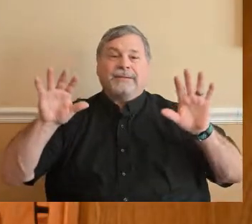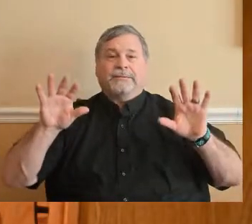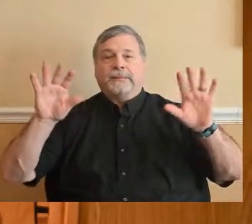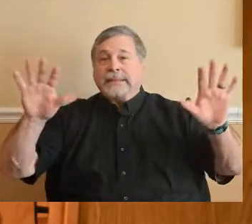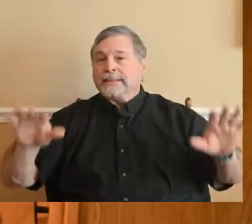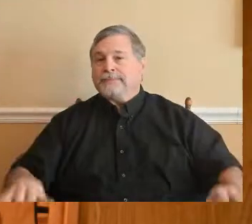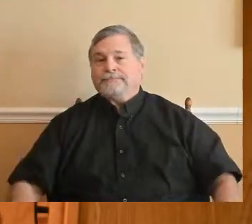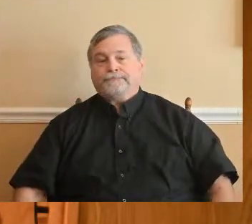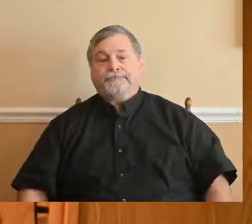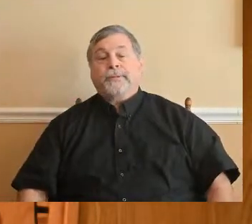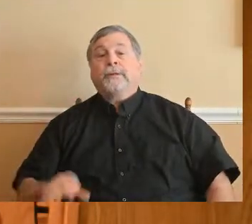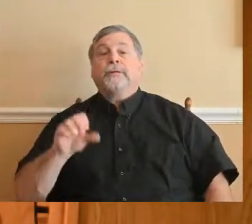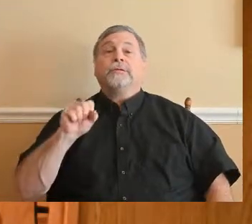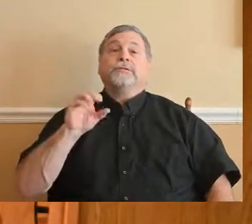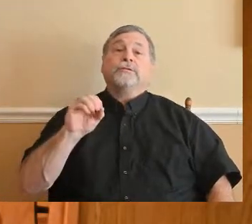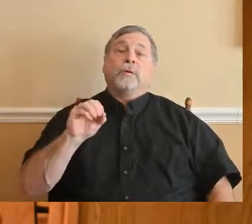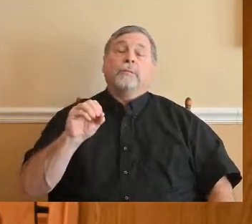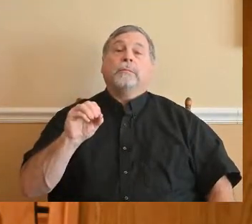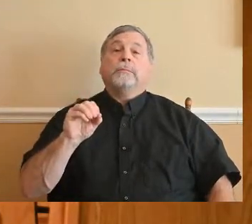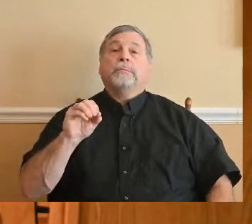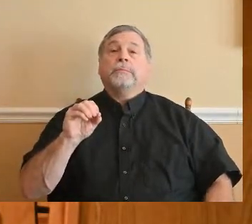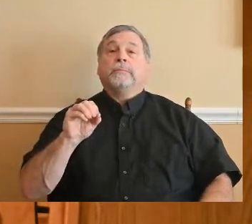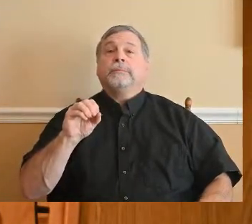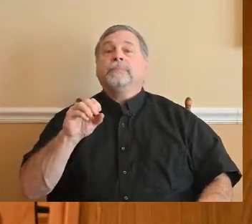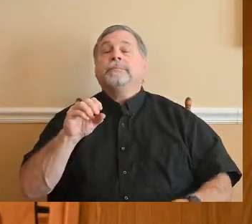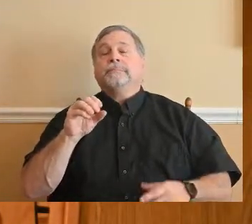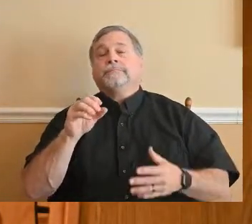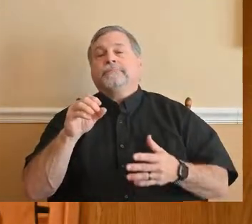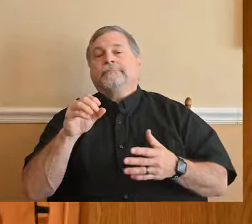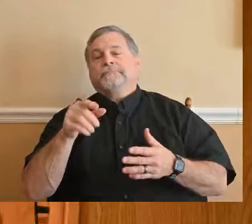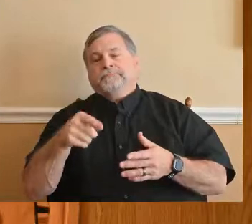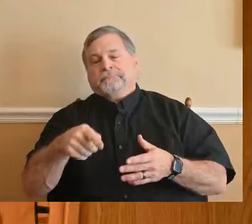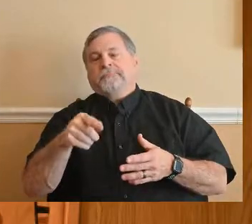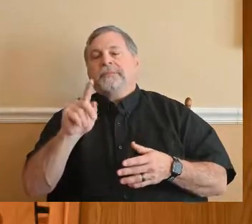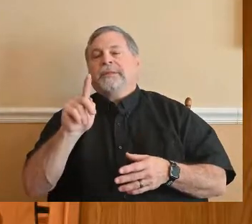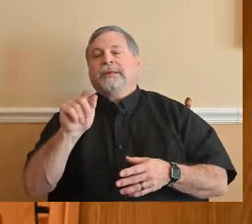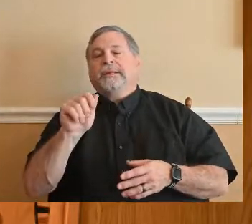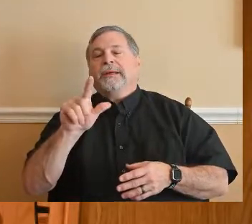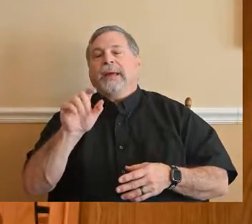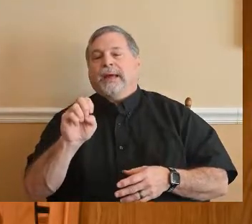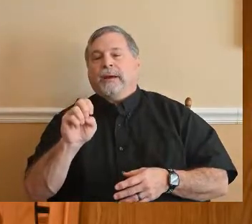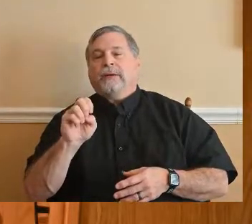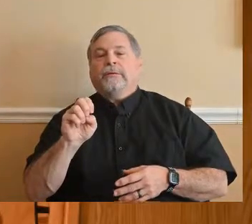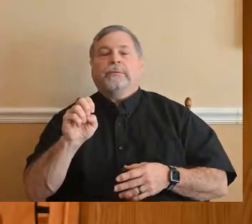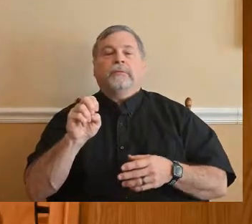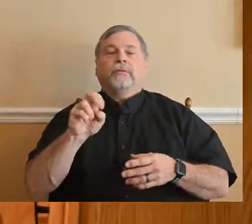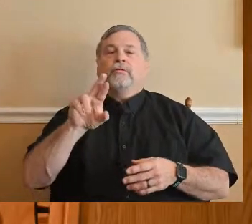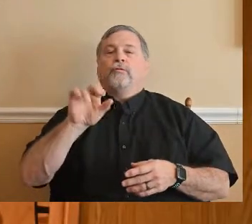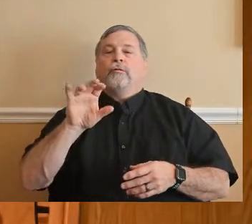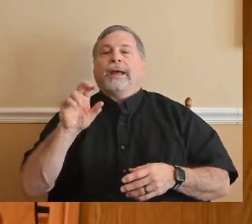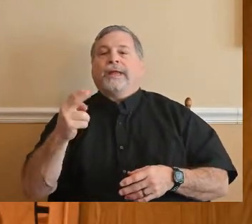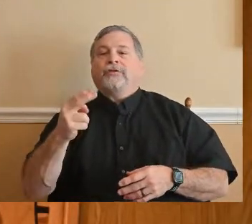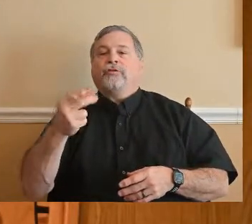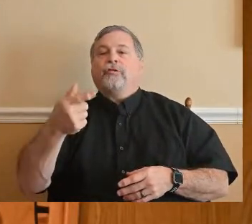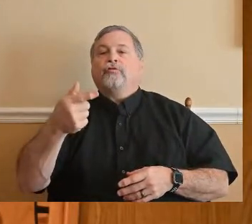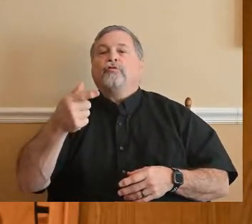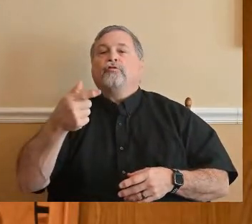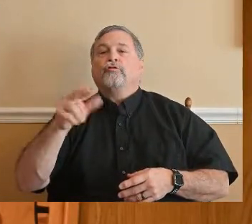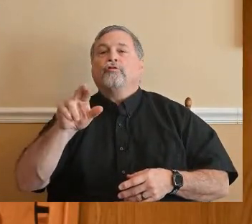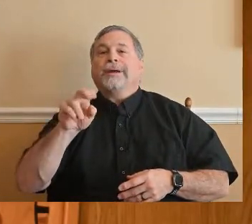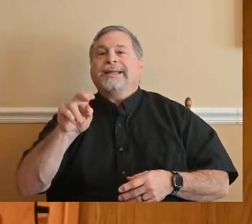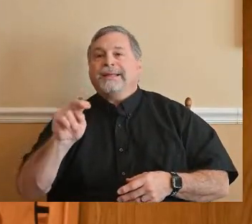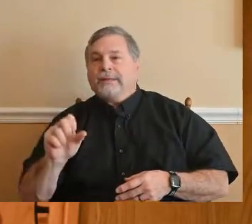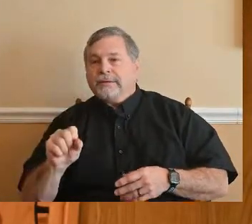Excellent, excellent. So, side dish, kale, and we have radish